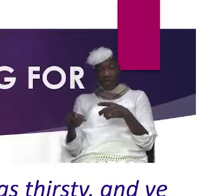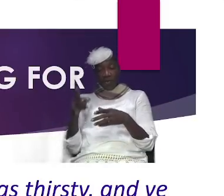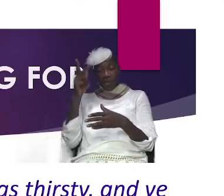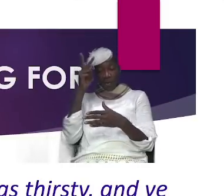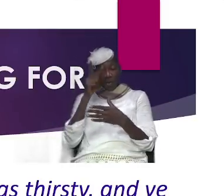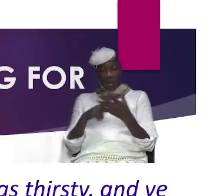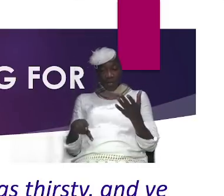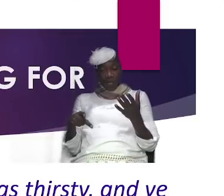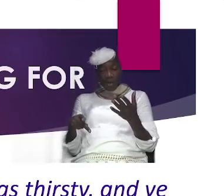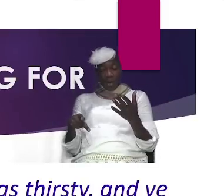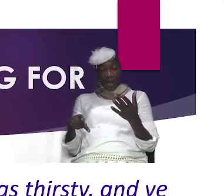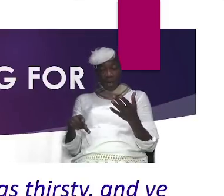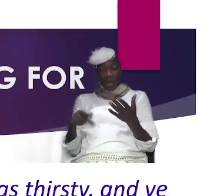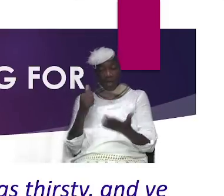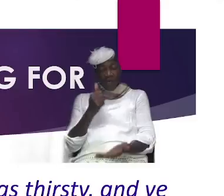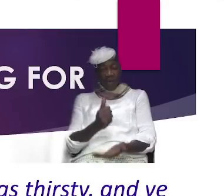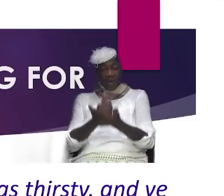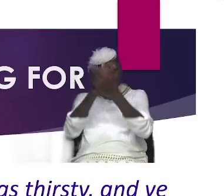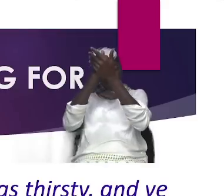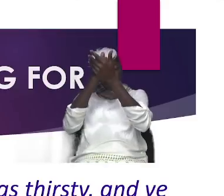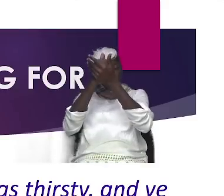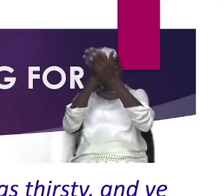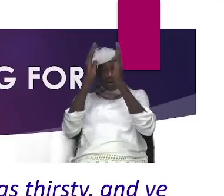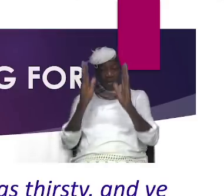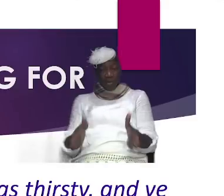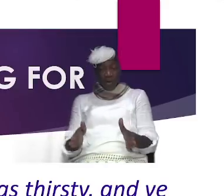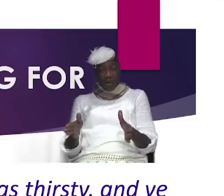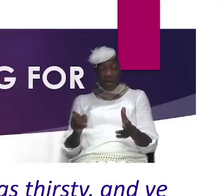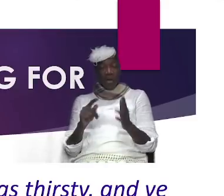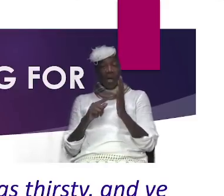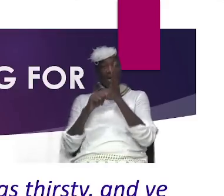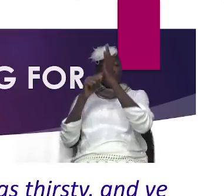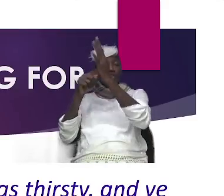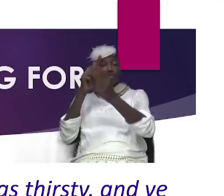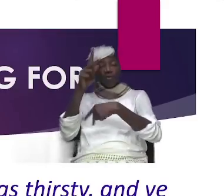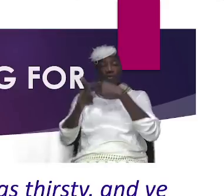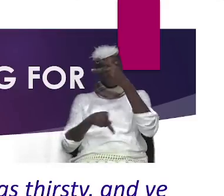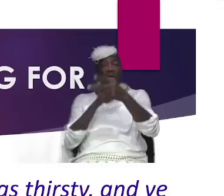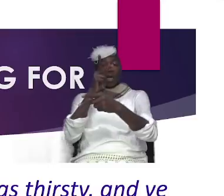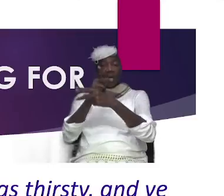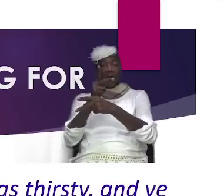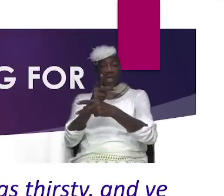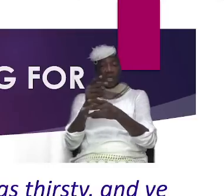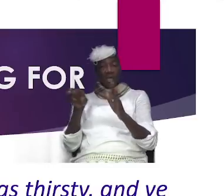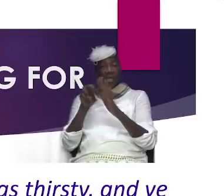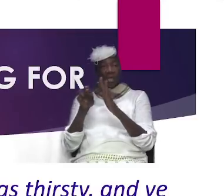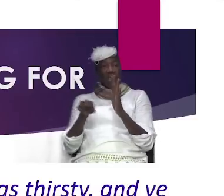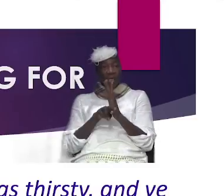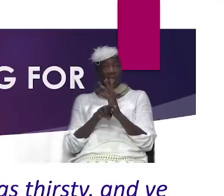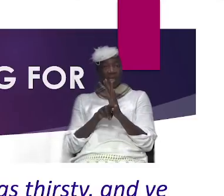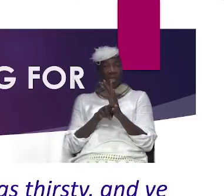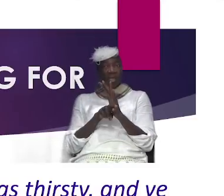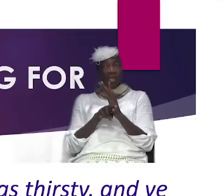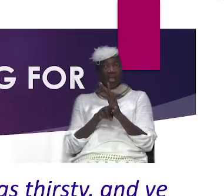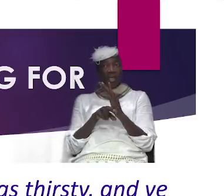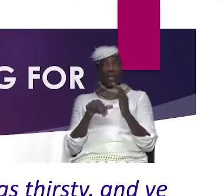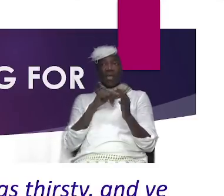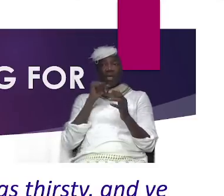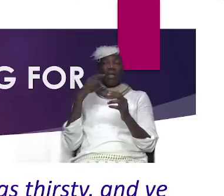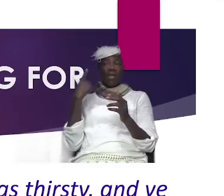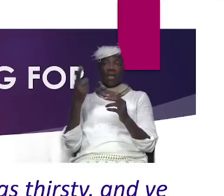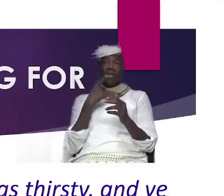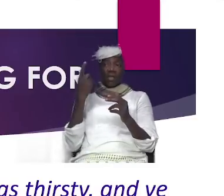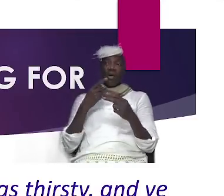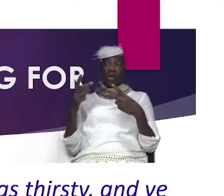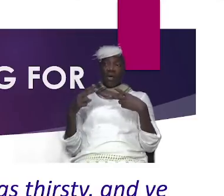our hospitality and part of our showing kindness is to see, because it is not all of us that will